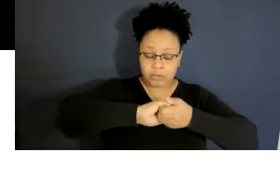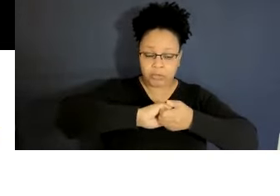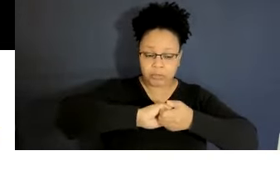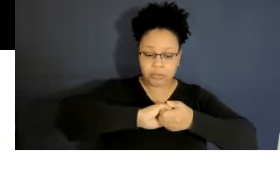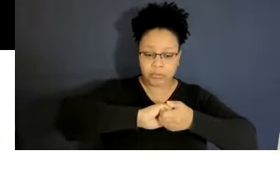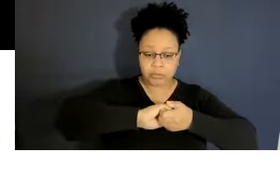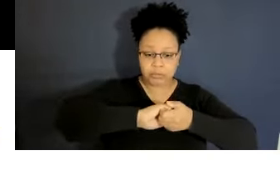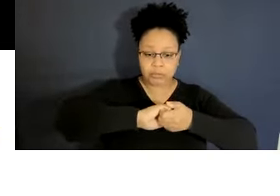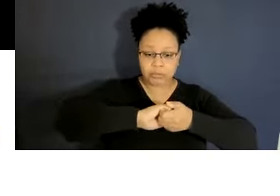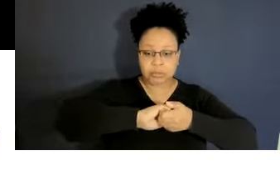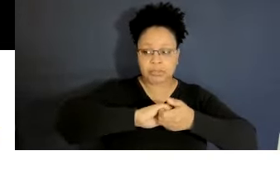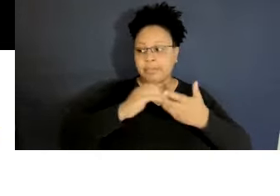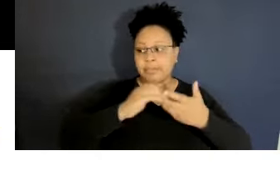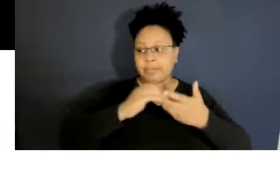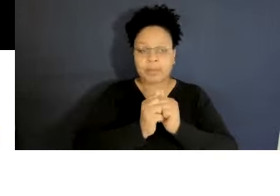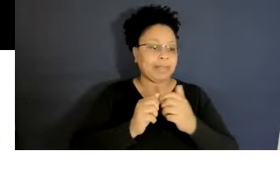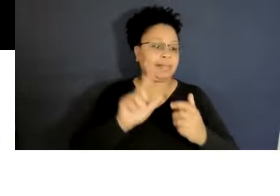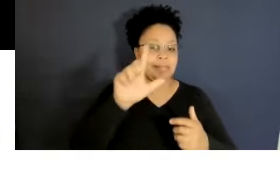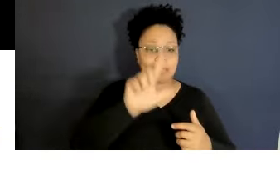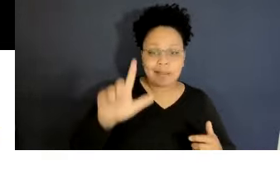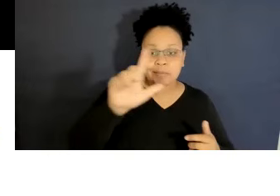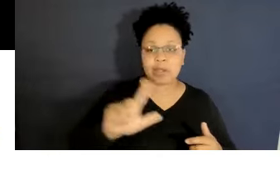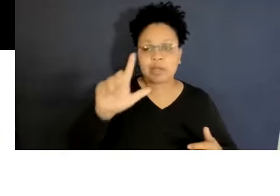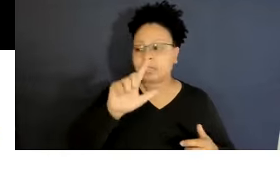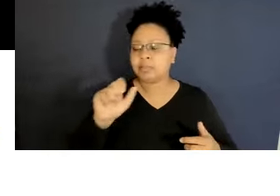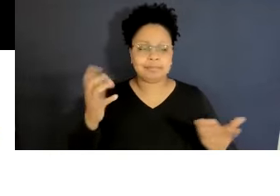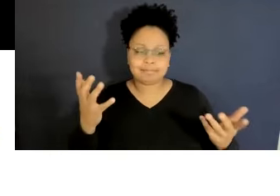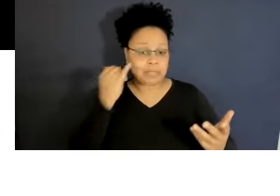other agencies like libraries? And if so, what do you do together?